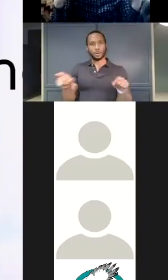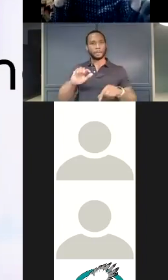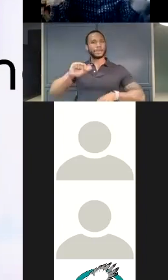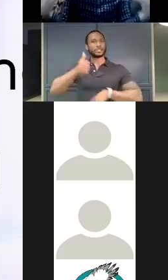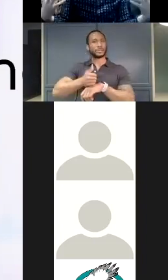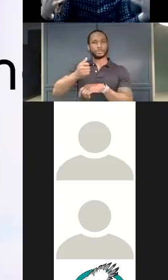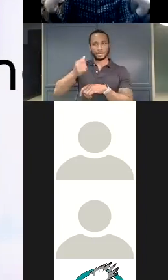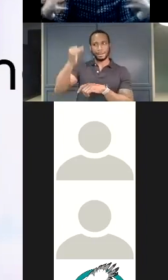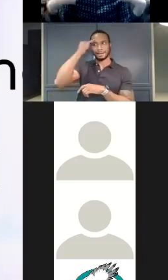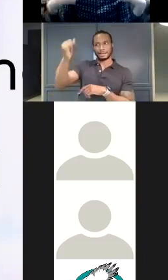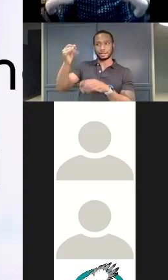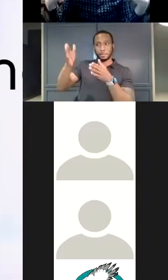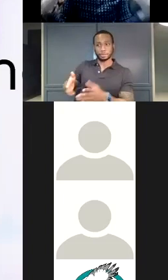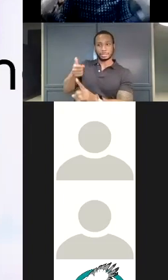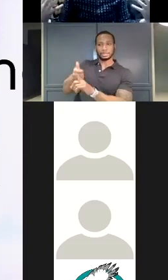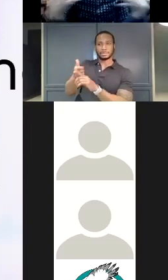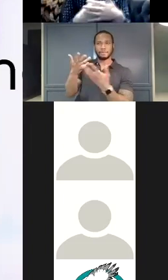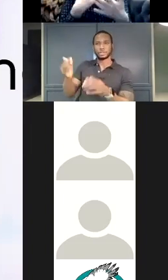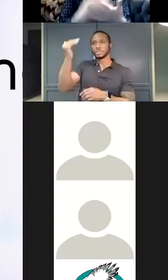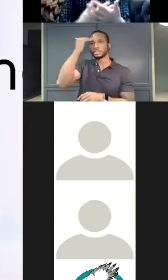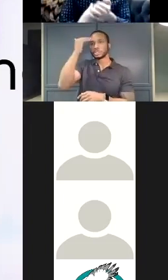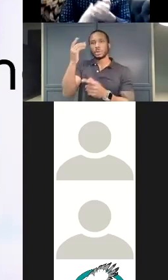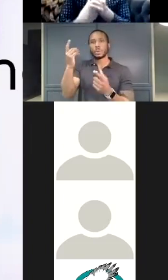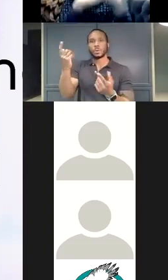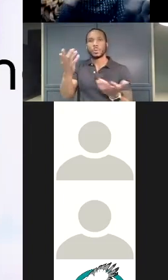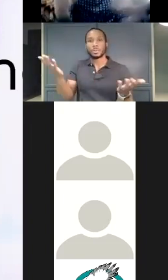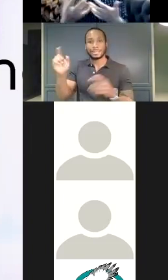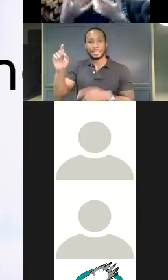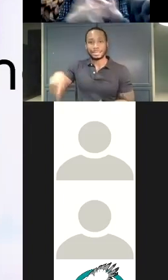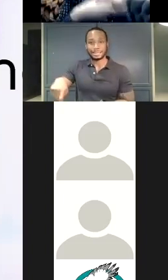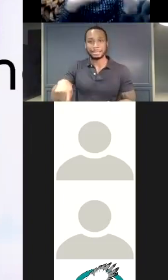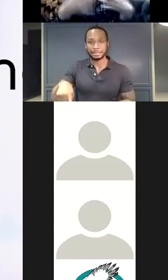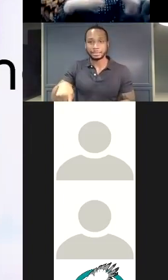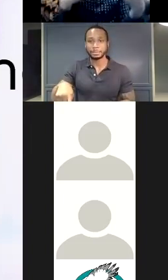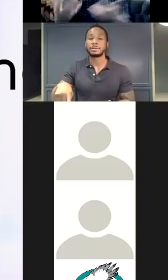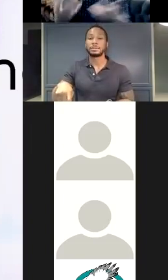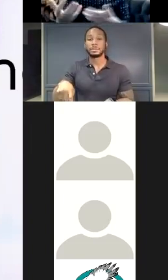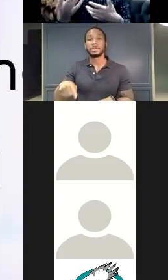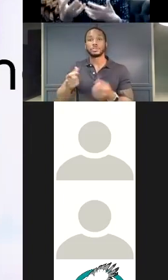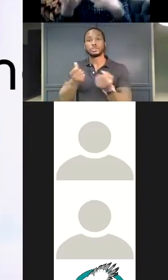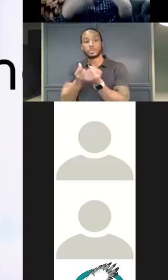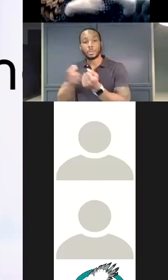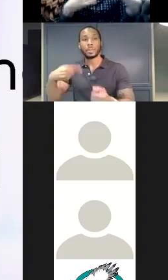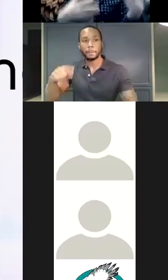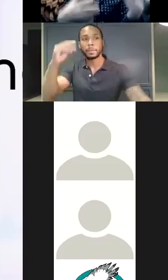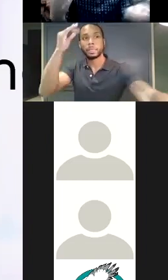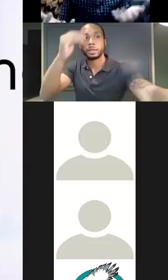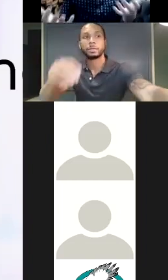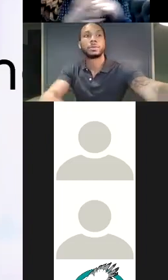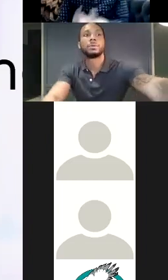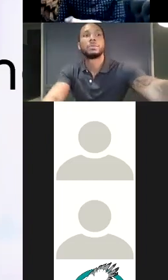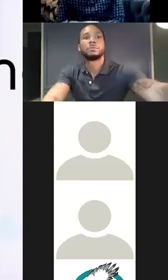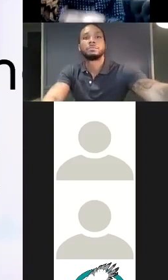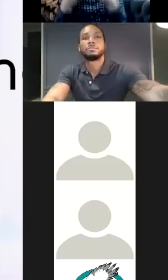for themselves what they need to stay safe. And if you assist them and support them in thinking it through, they have the